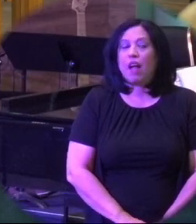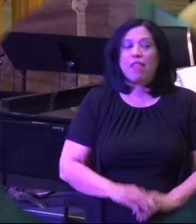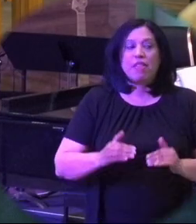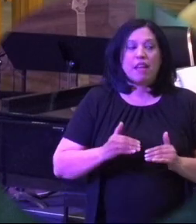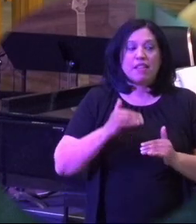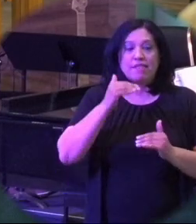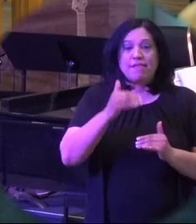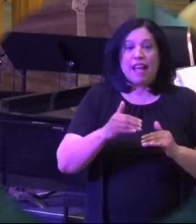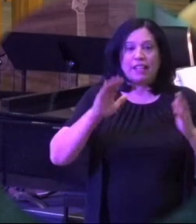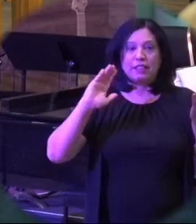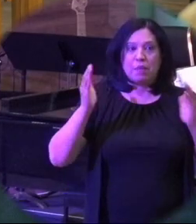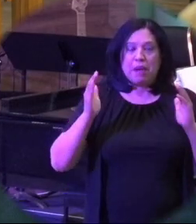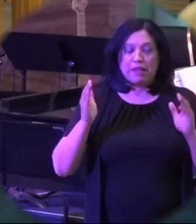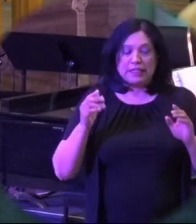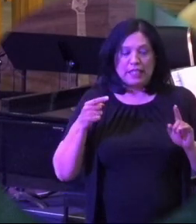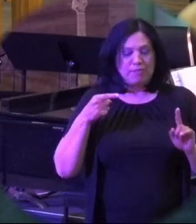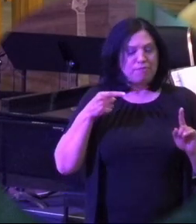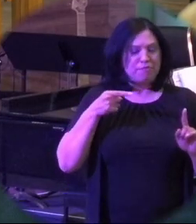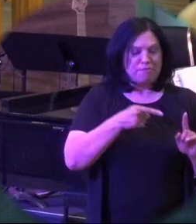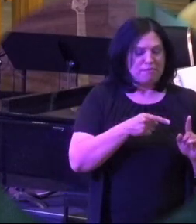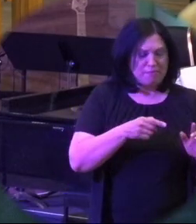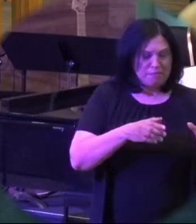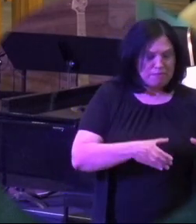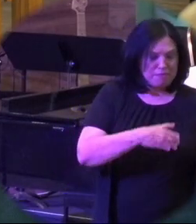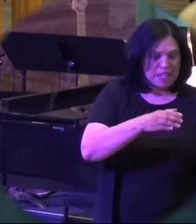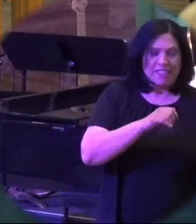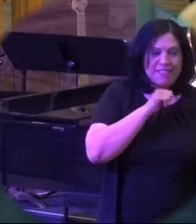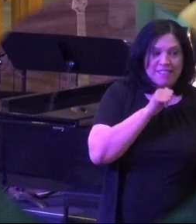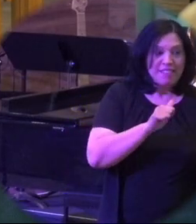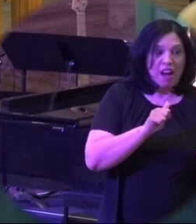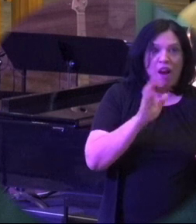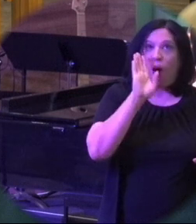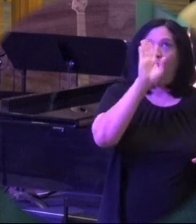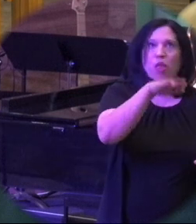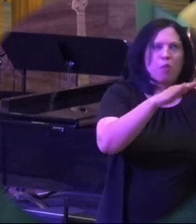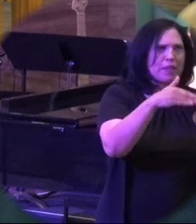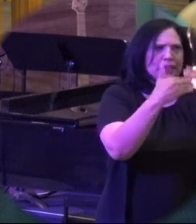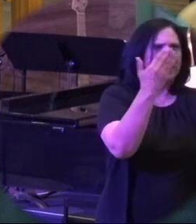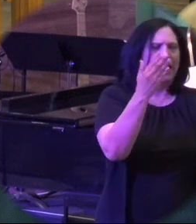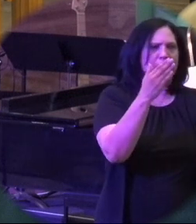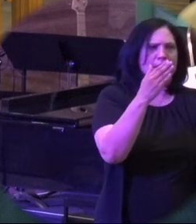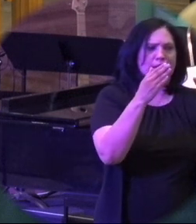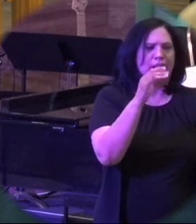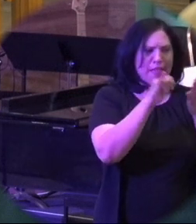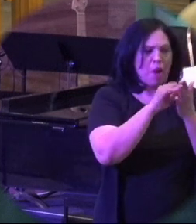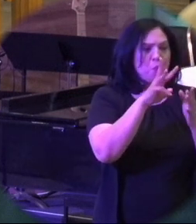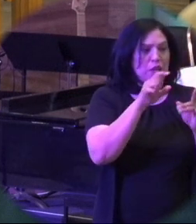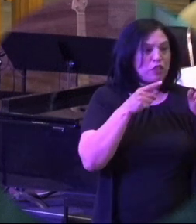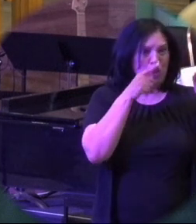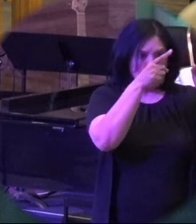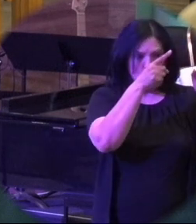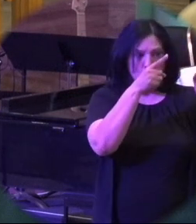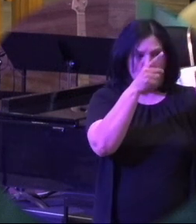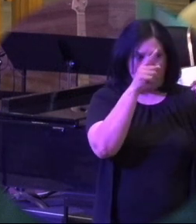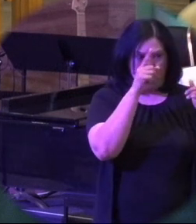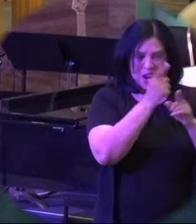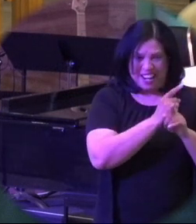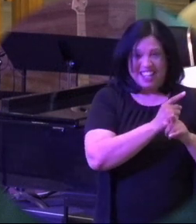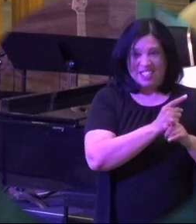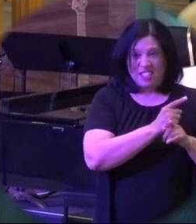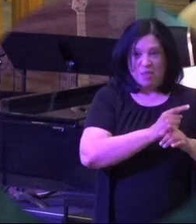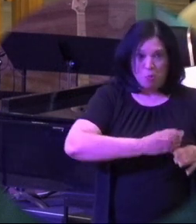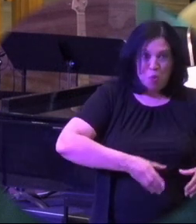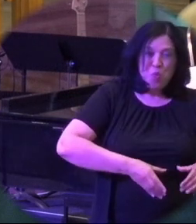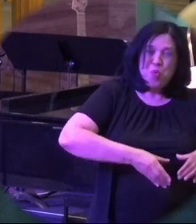comparison is this, that Babel didn't reach to the heavens as planned. Do you remember that was the big idea? Hey, we're going to build a tower. It's going to reach to the heavens. Well,